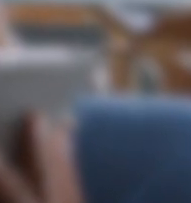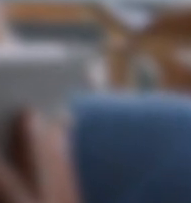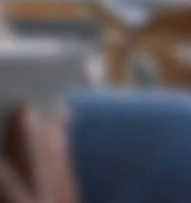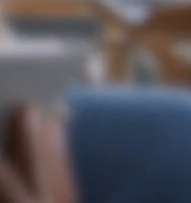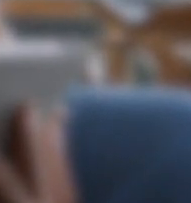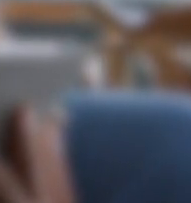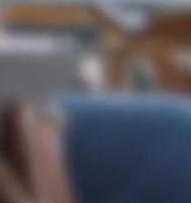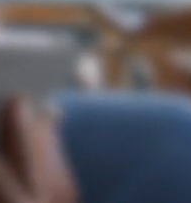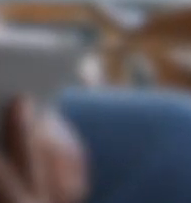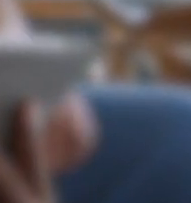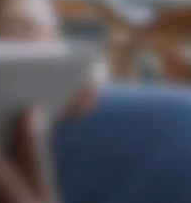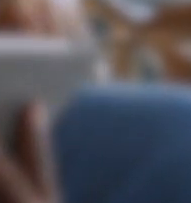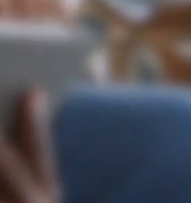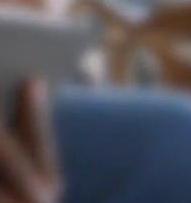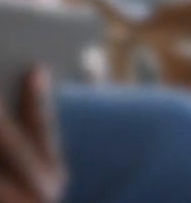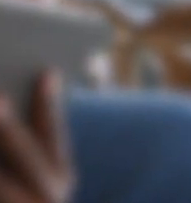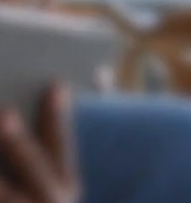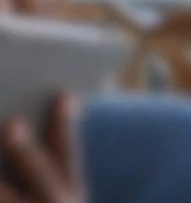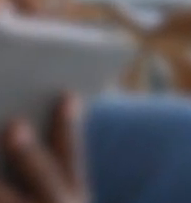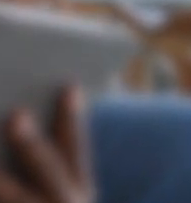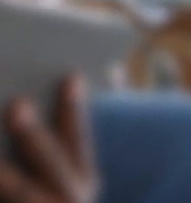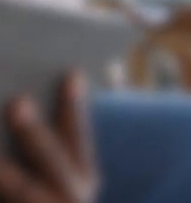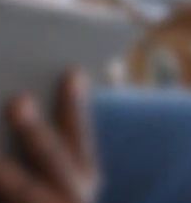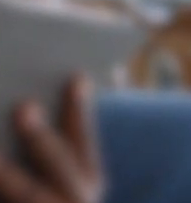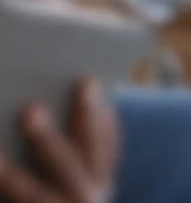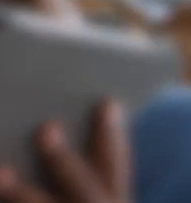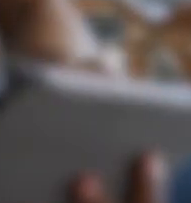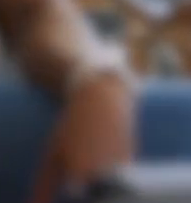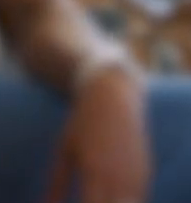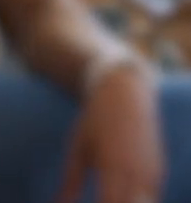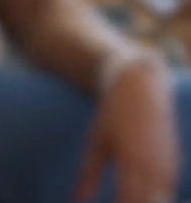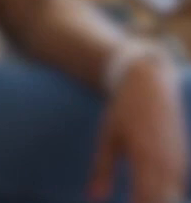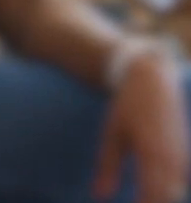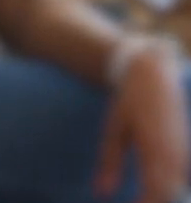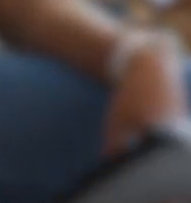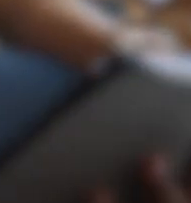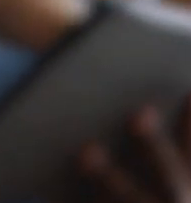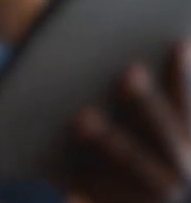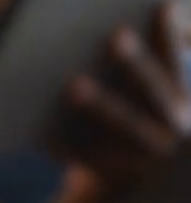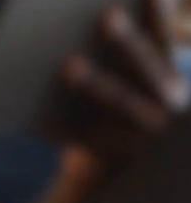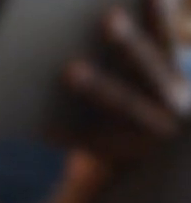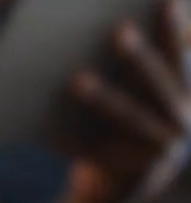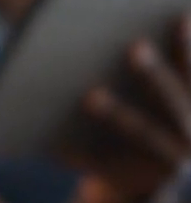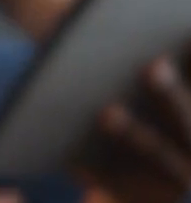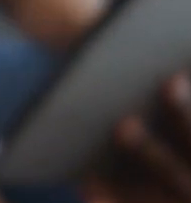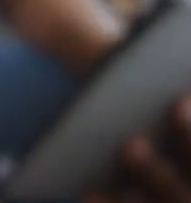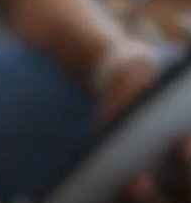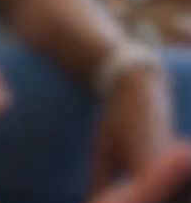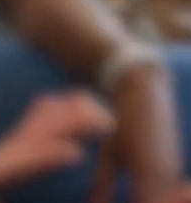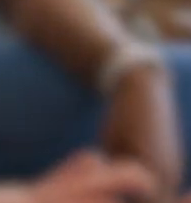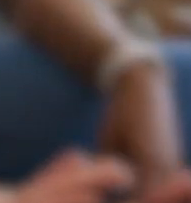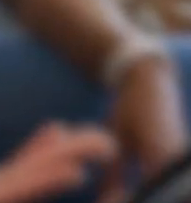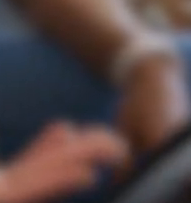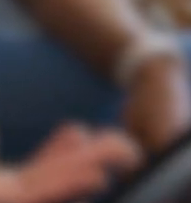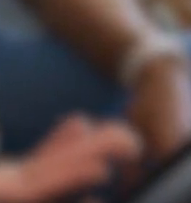or for those of you streaming live on our CITAM Church online social media platforms for the very first time, we extend a very